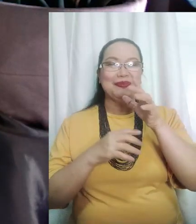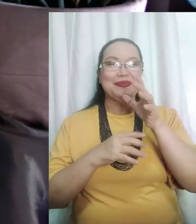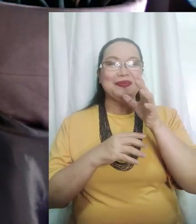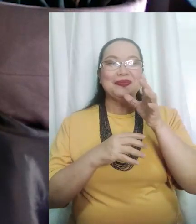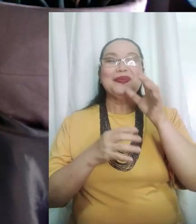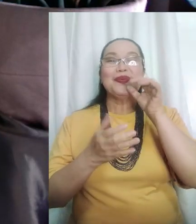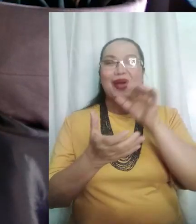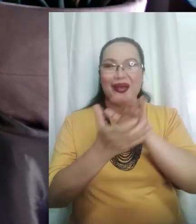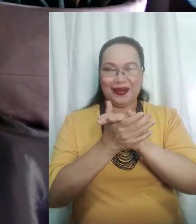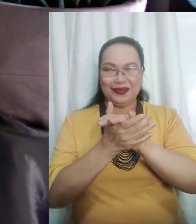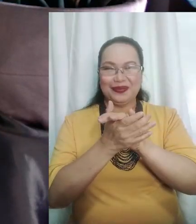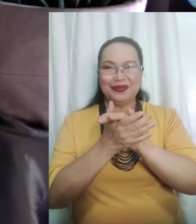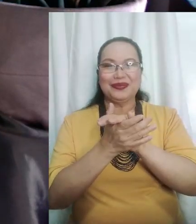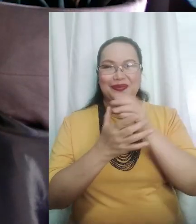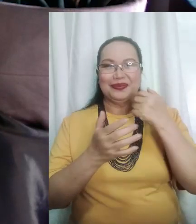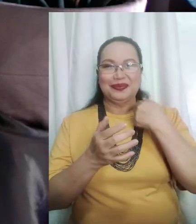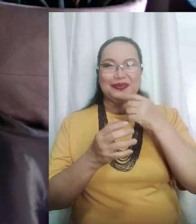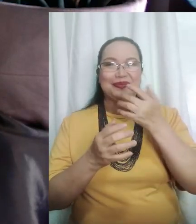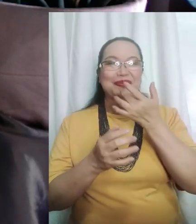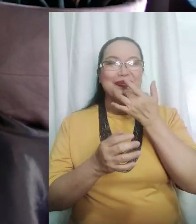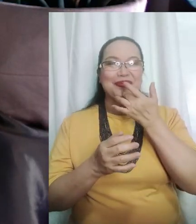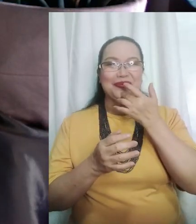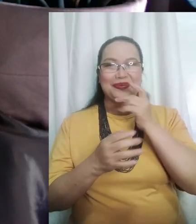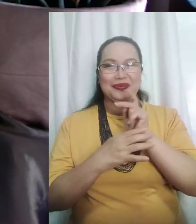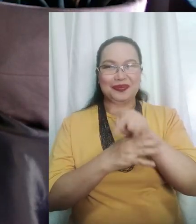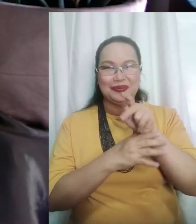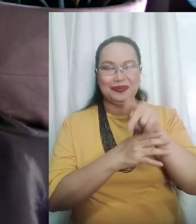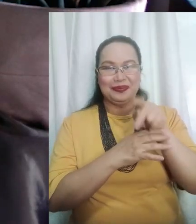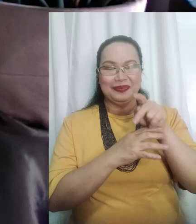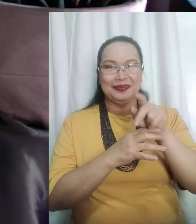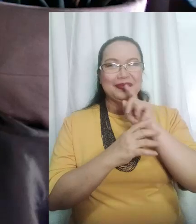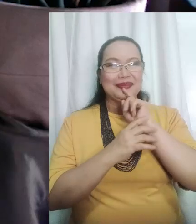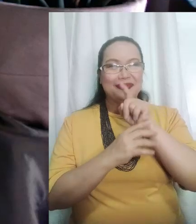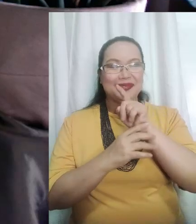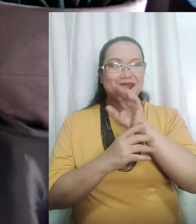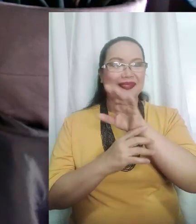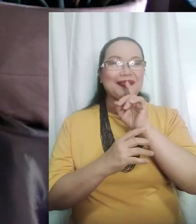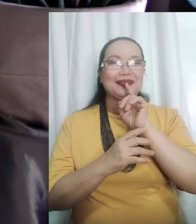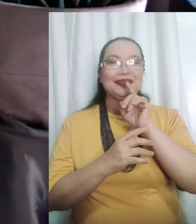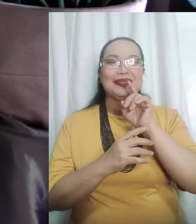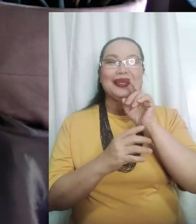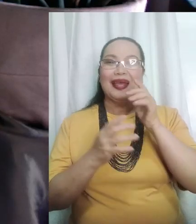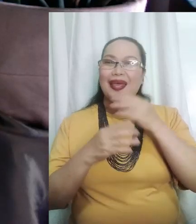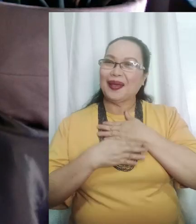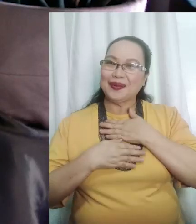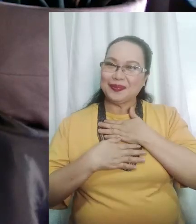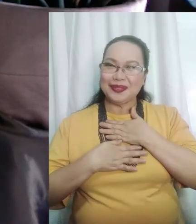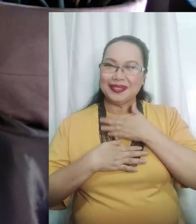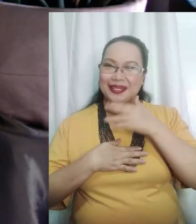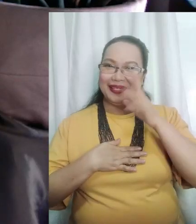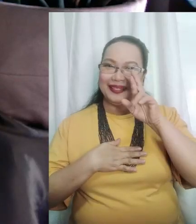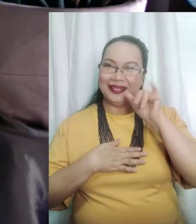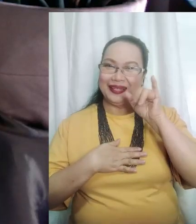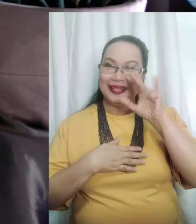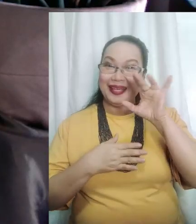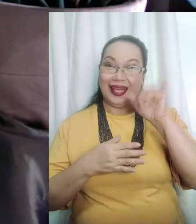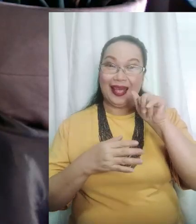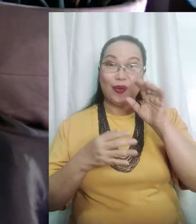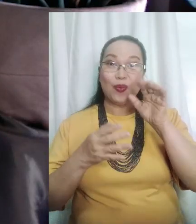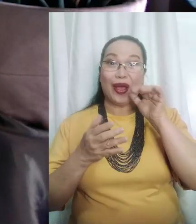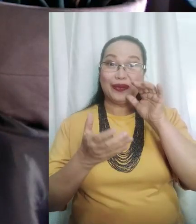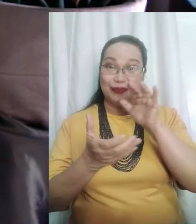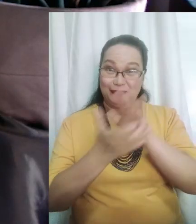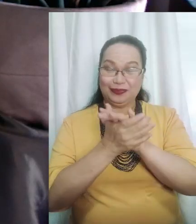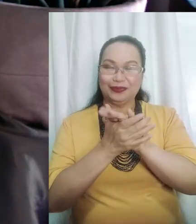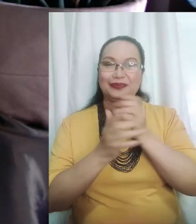ang plantita, pero walang sale. Joke lang. Okay. Yes, I really appreciate Rica for helping set up, and these